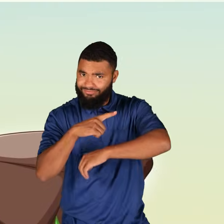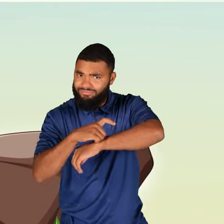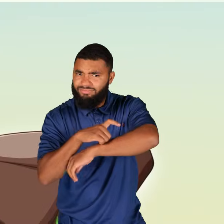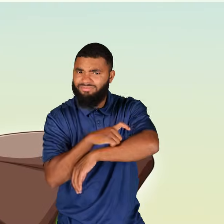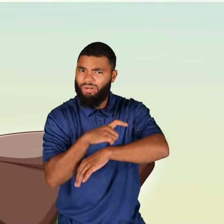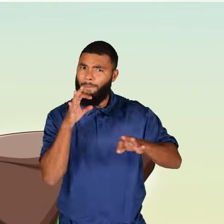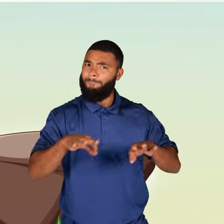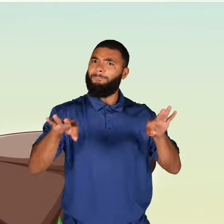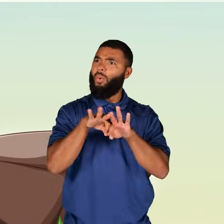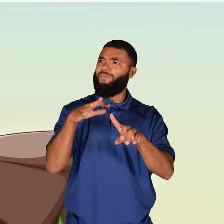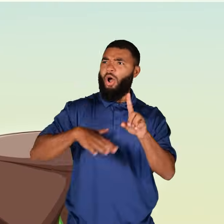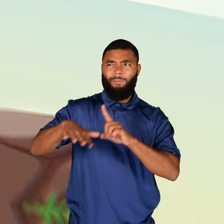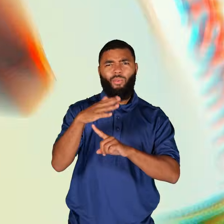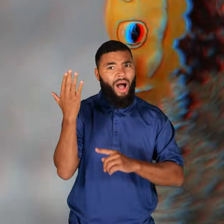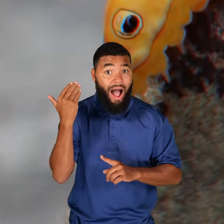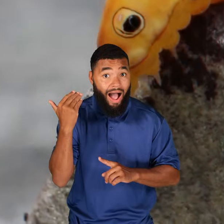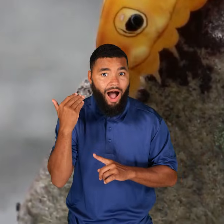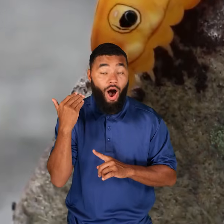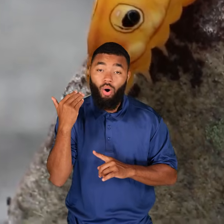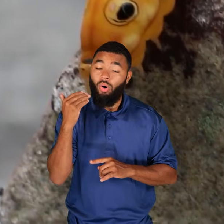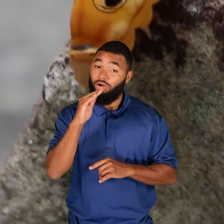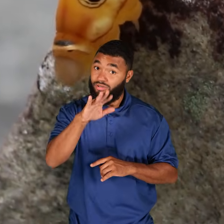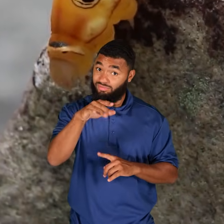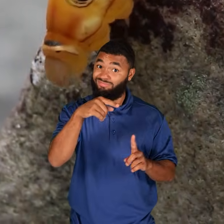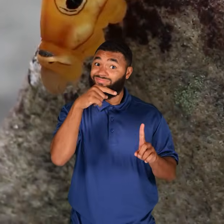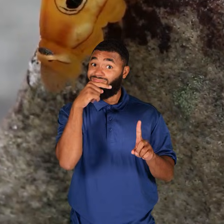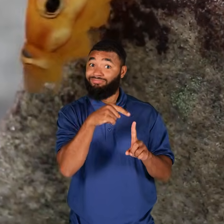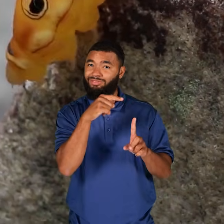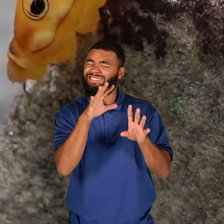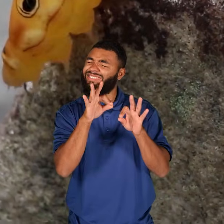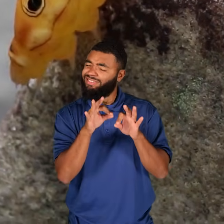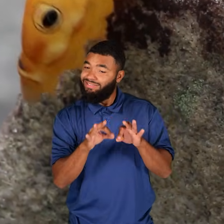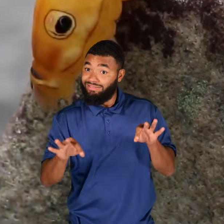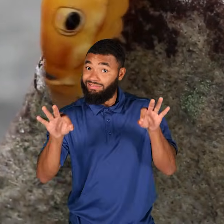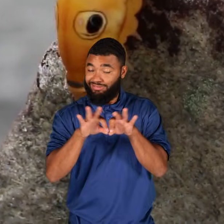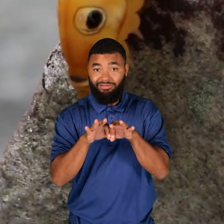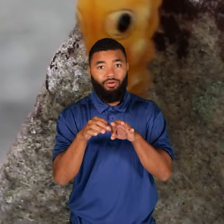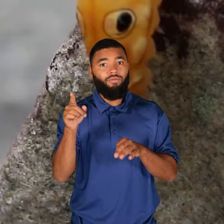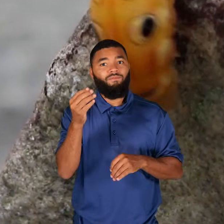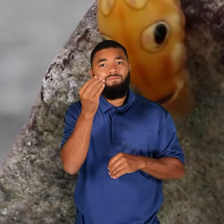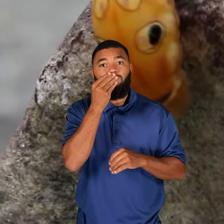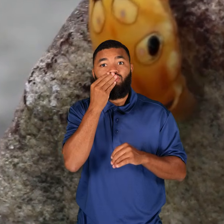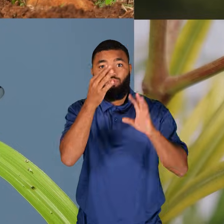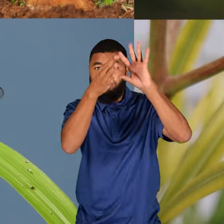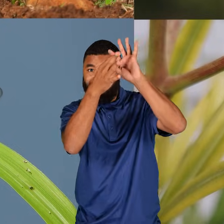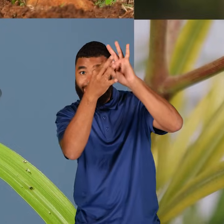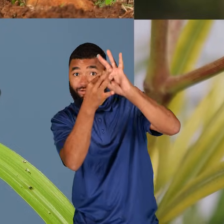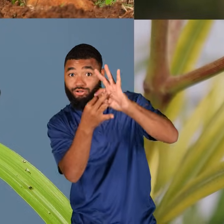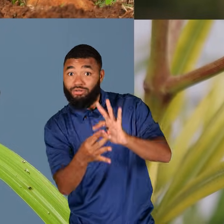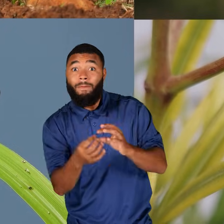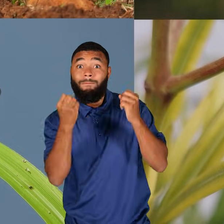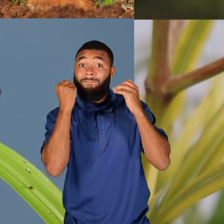Why are they important to the environment? These interesting caterpillars are an essential part of the food chain.